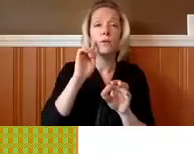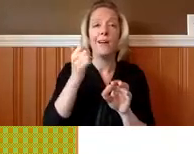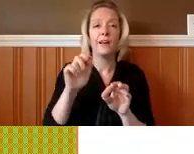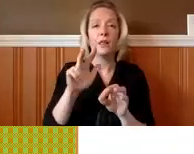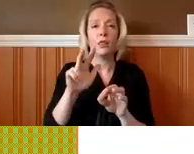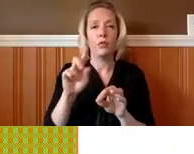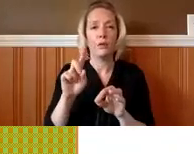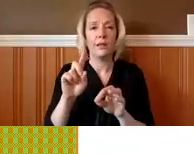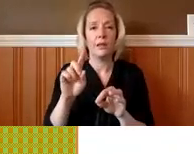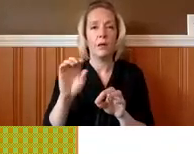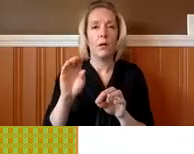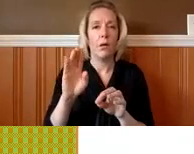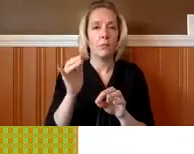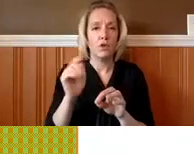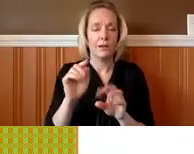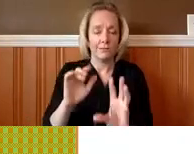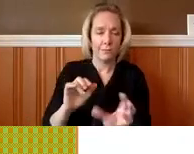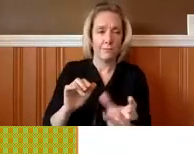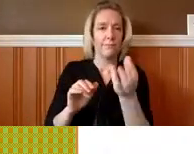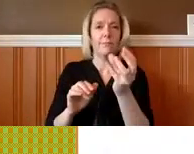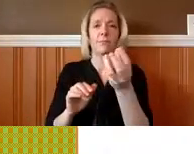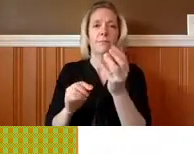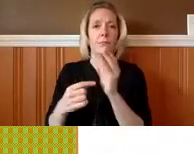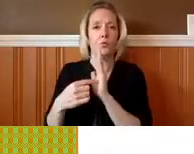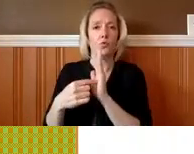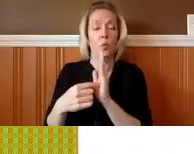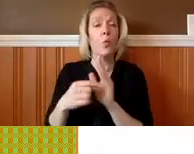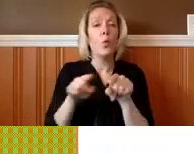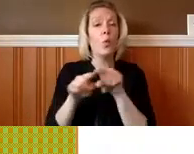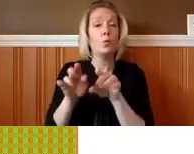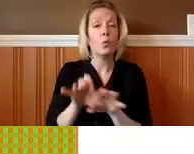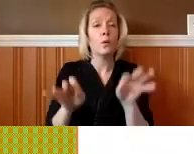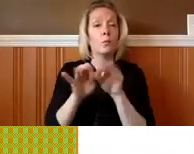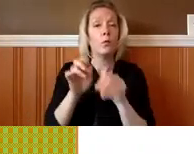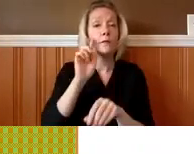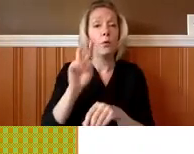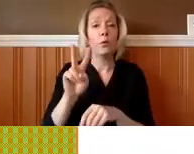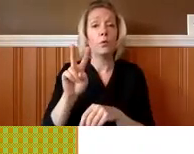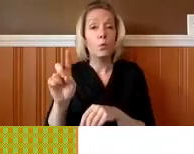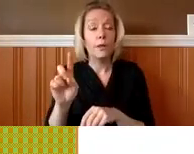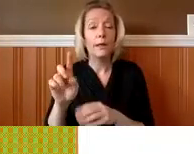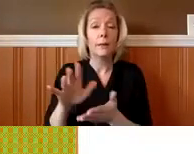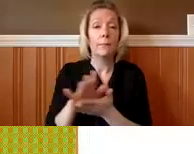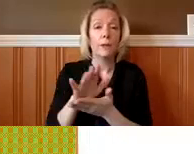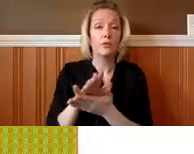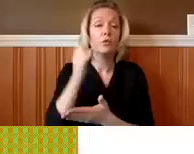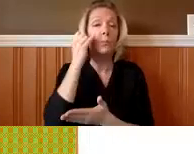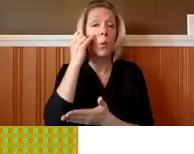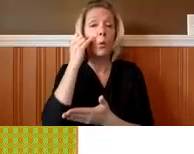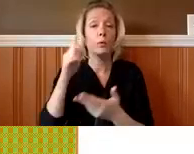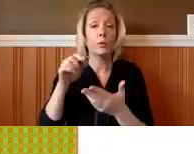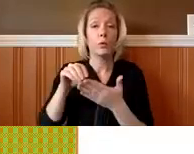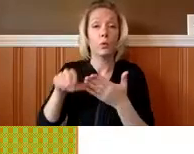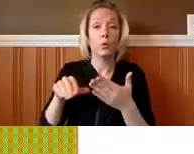showing this object, but also when things are two-dimensional, when we're giving our students who are in high phase 3 a